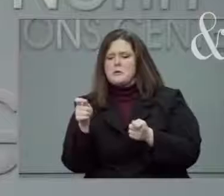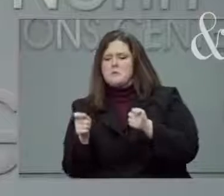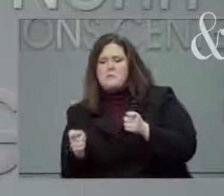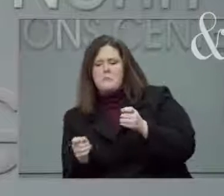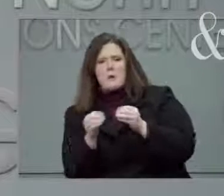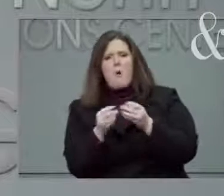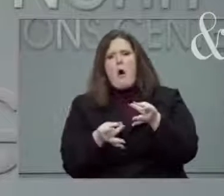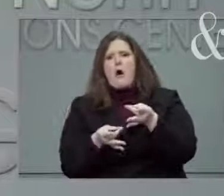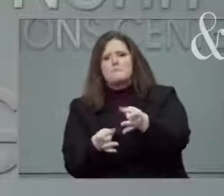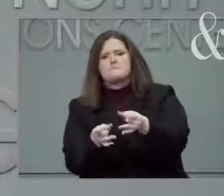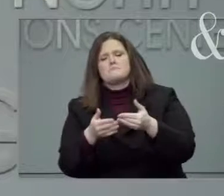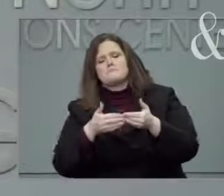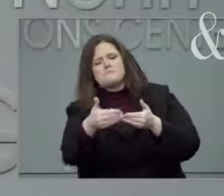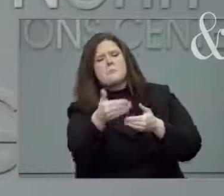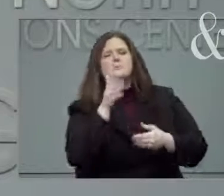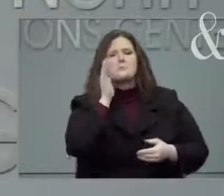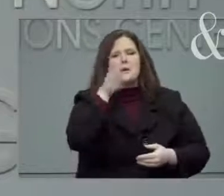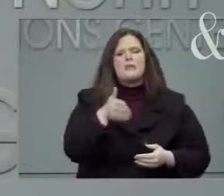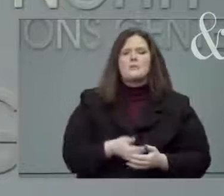Next question, please.